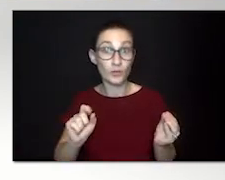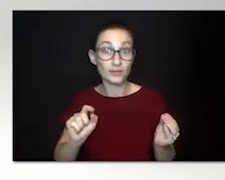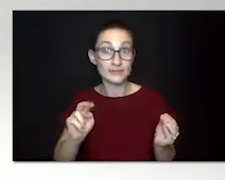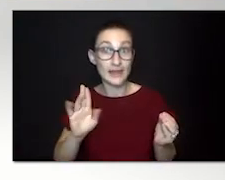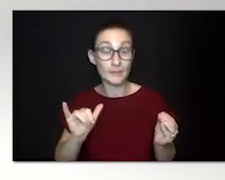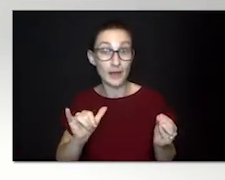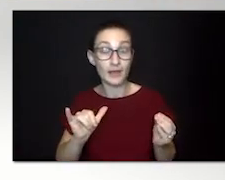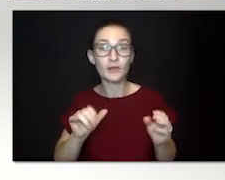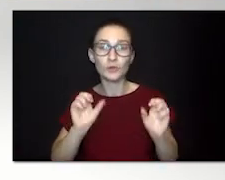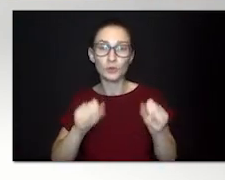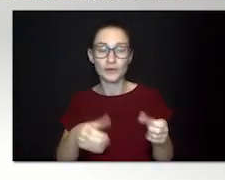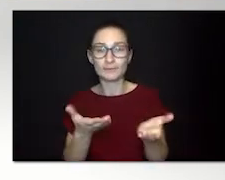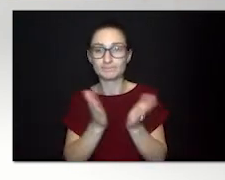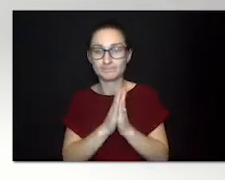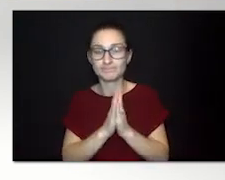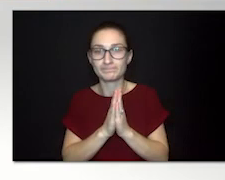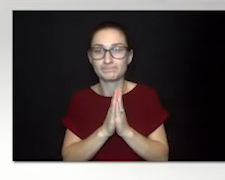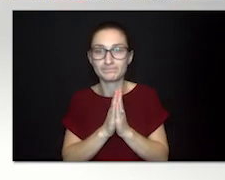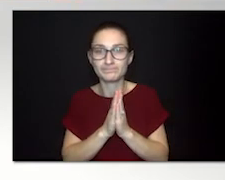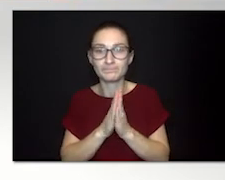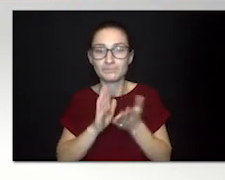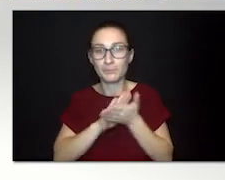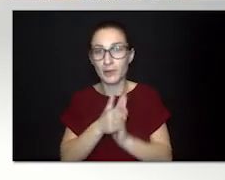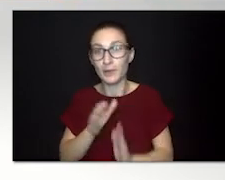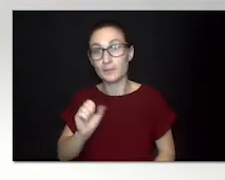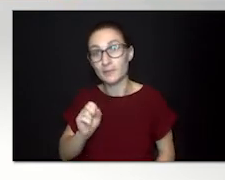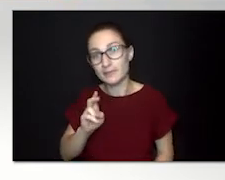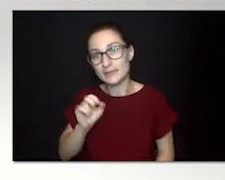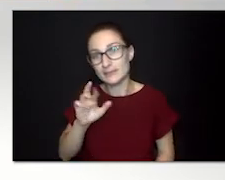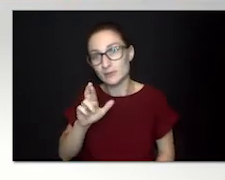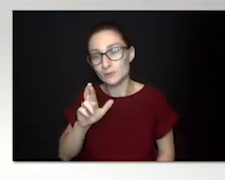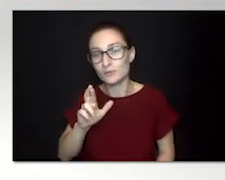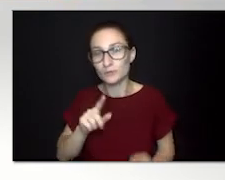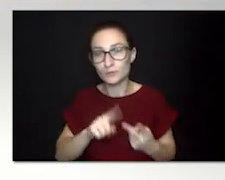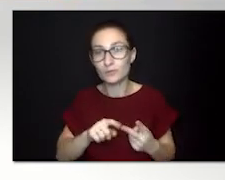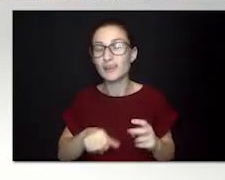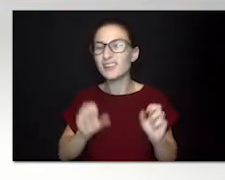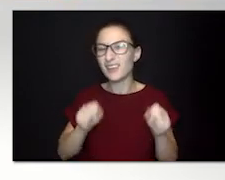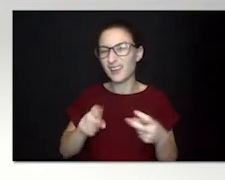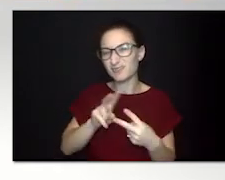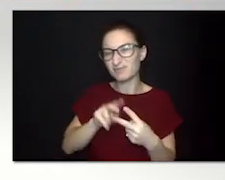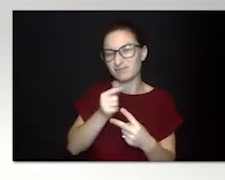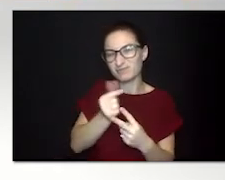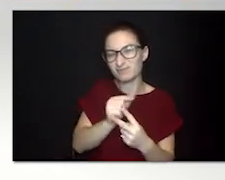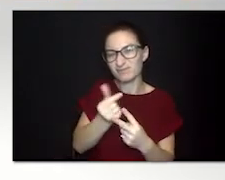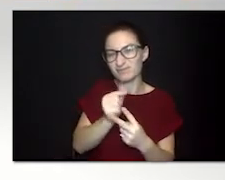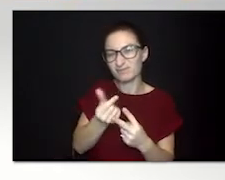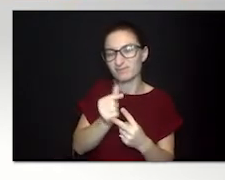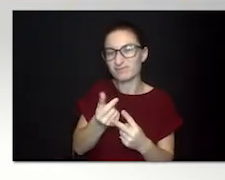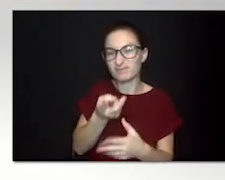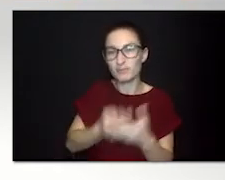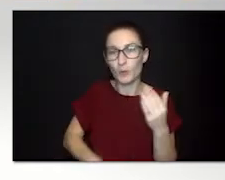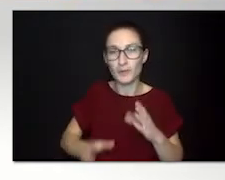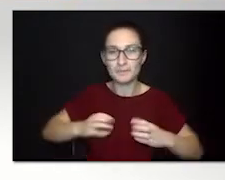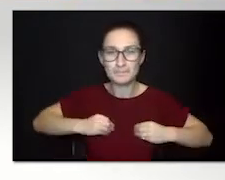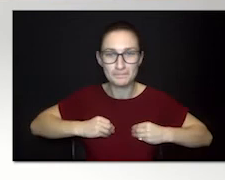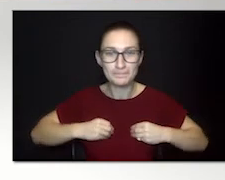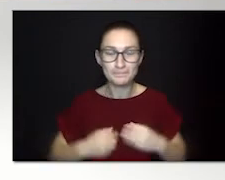guardian, and so now you petition to be a successor guardian. Is normally how we use them, but they are fine to be interchangeable.